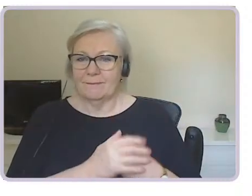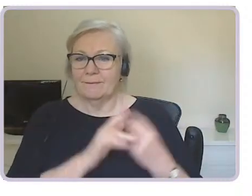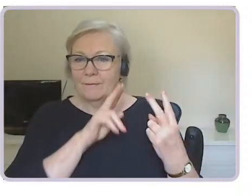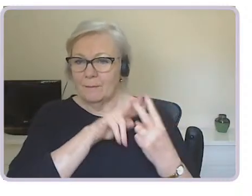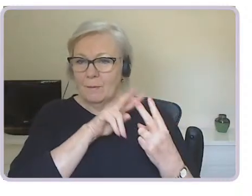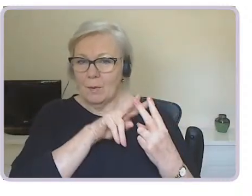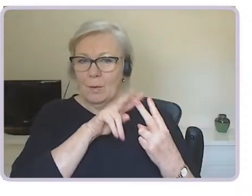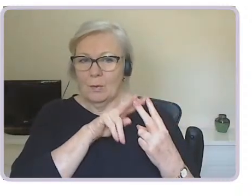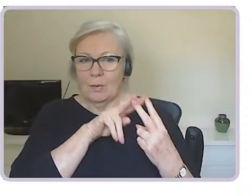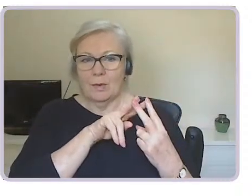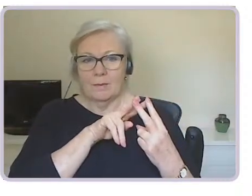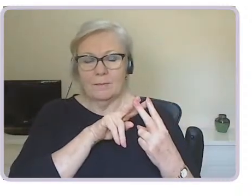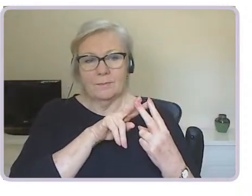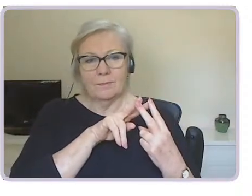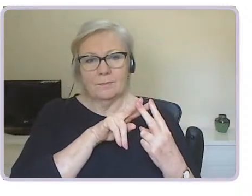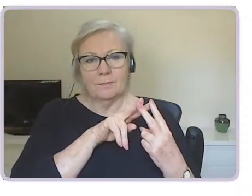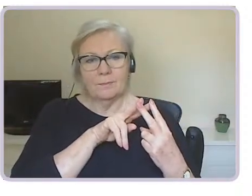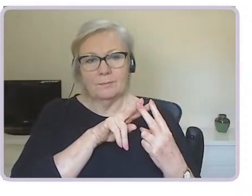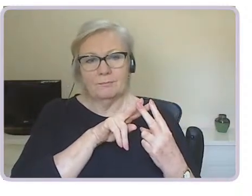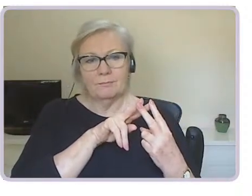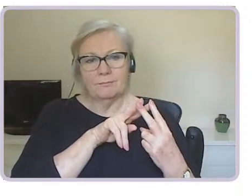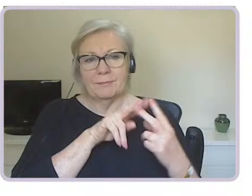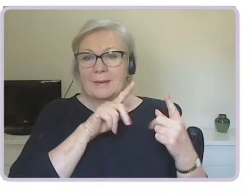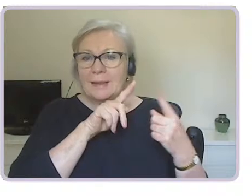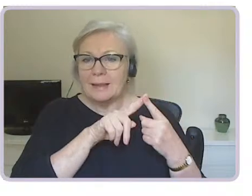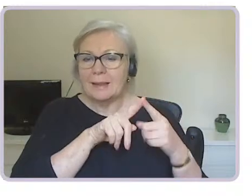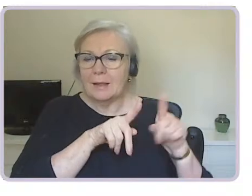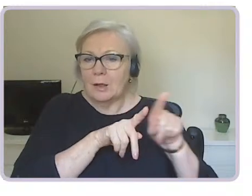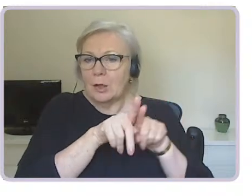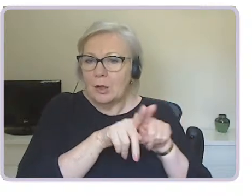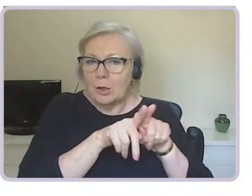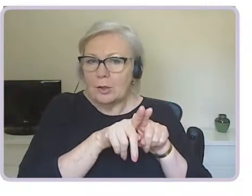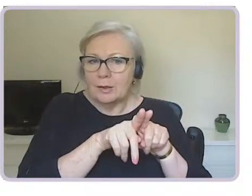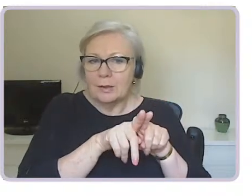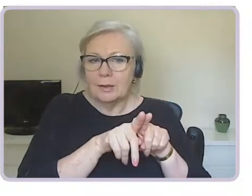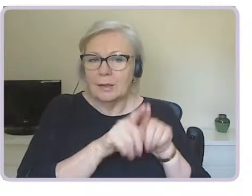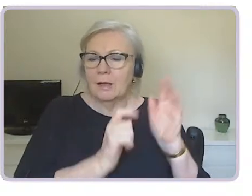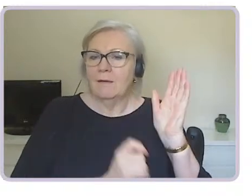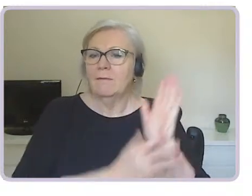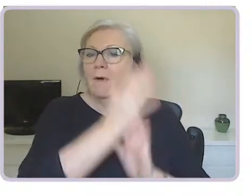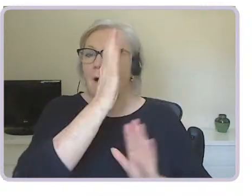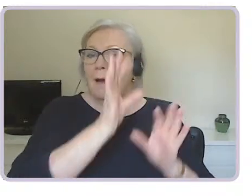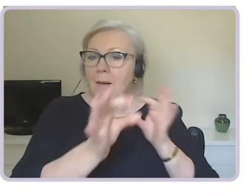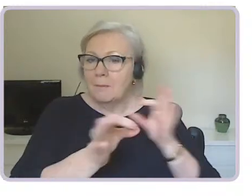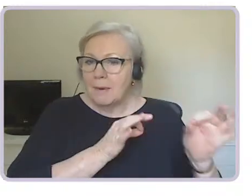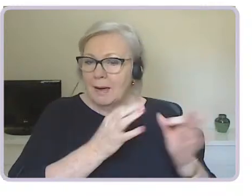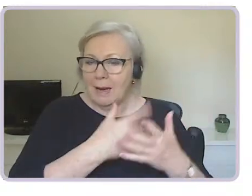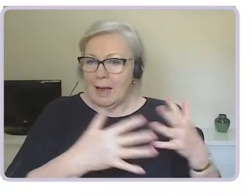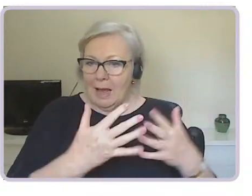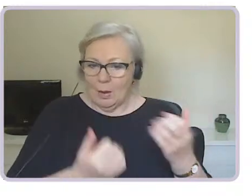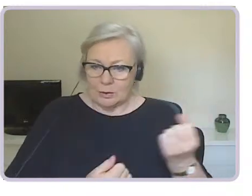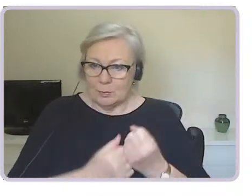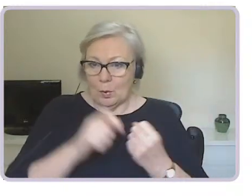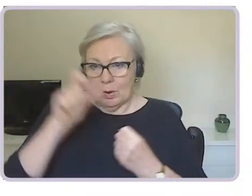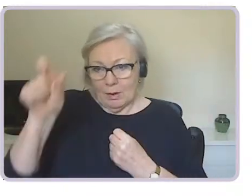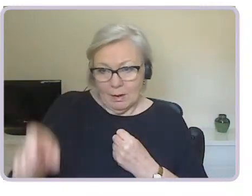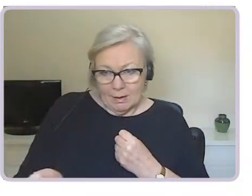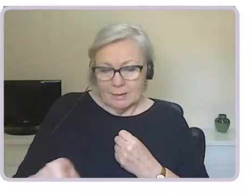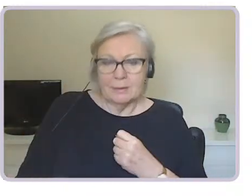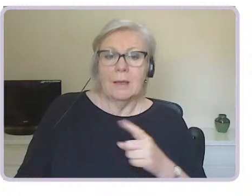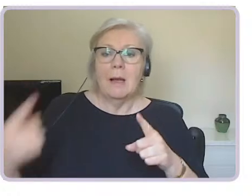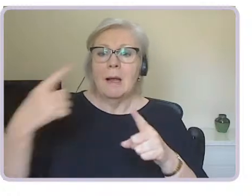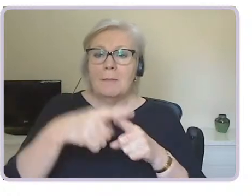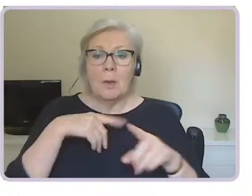screen for our new e-learning module, Bushfire Planning and How to Support Your Clients. But we've also invested in a